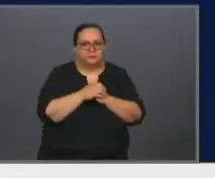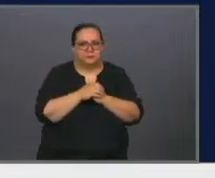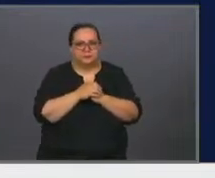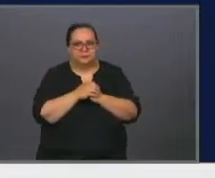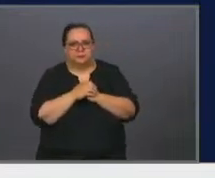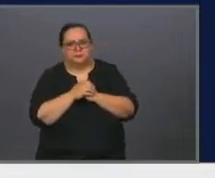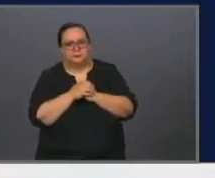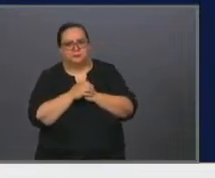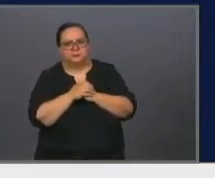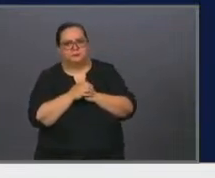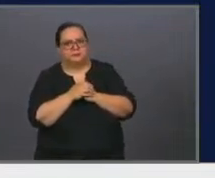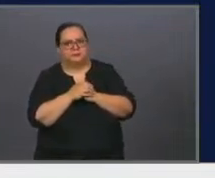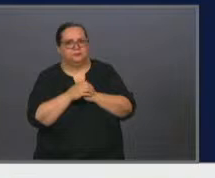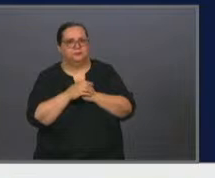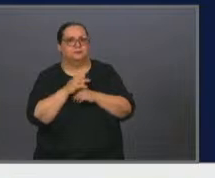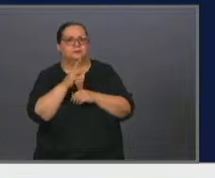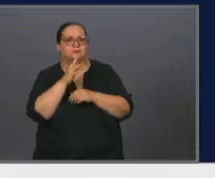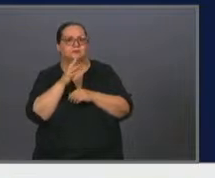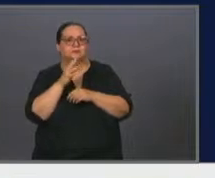Good evening.